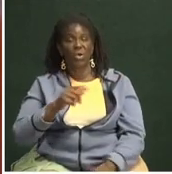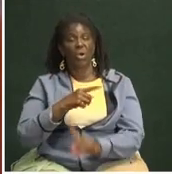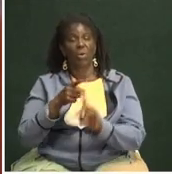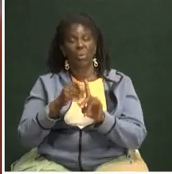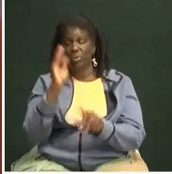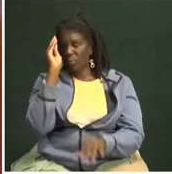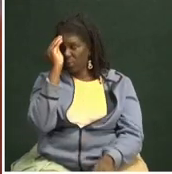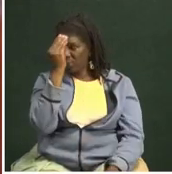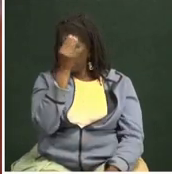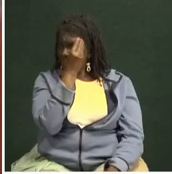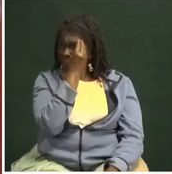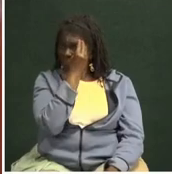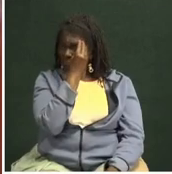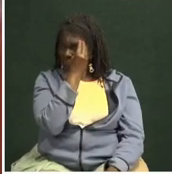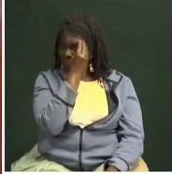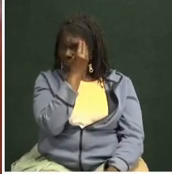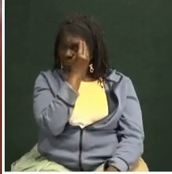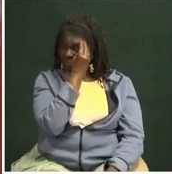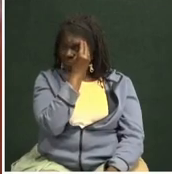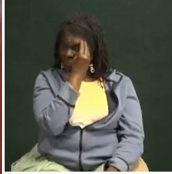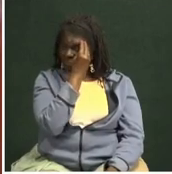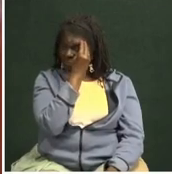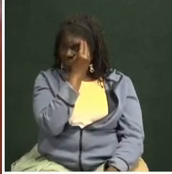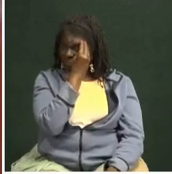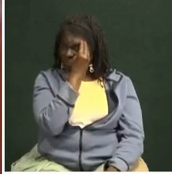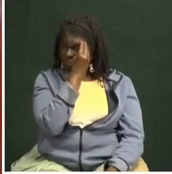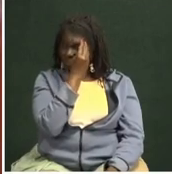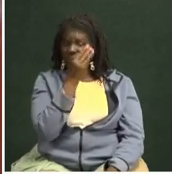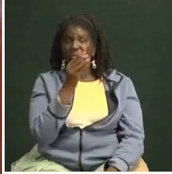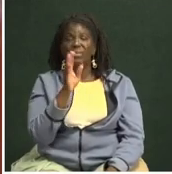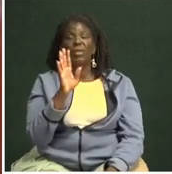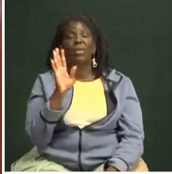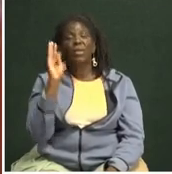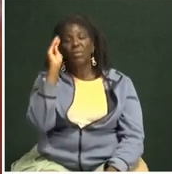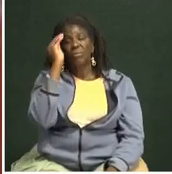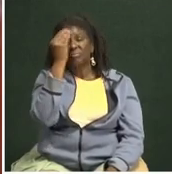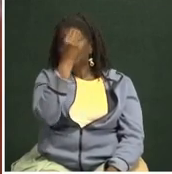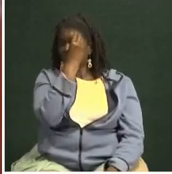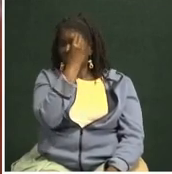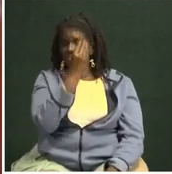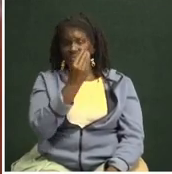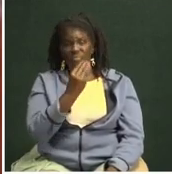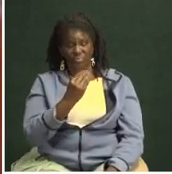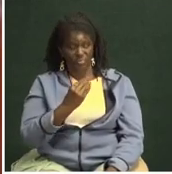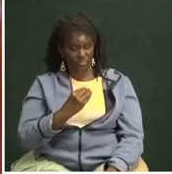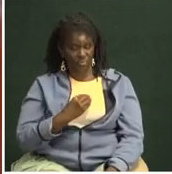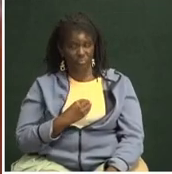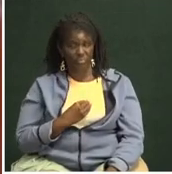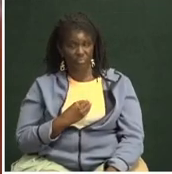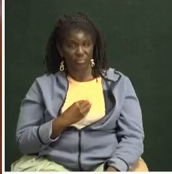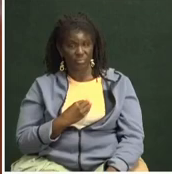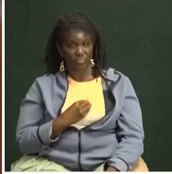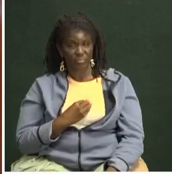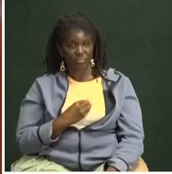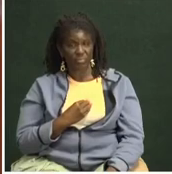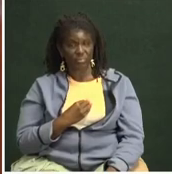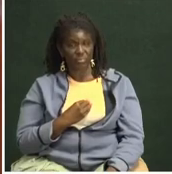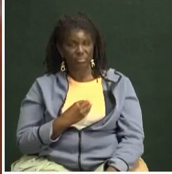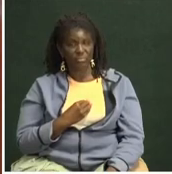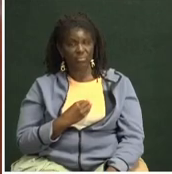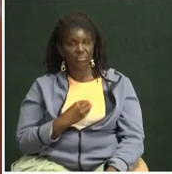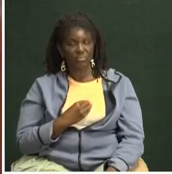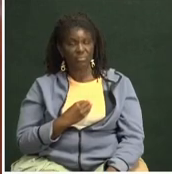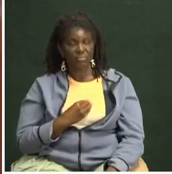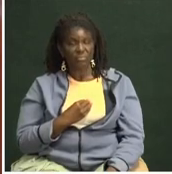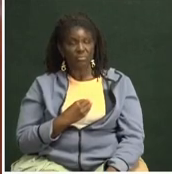move your tassel from the right to the left, you move your tassel from your head to your heart.